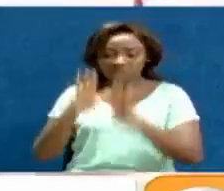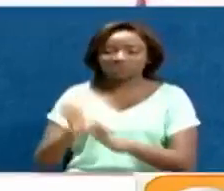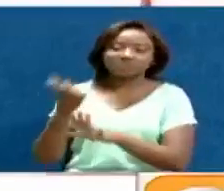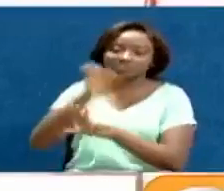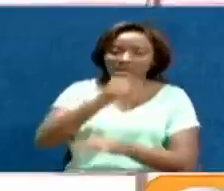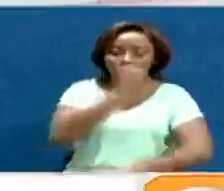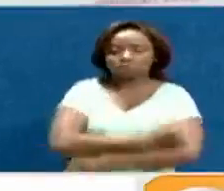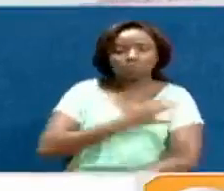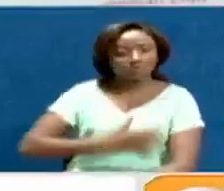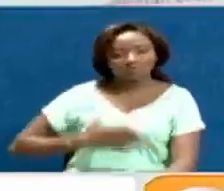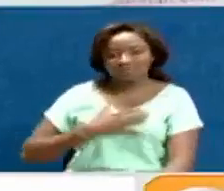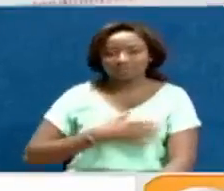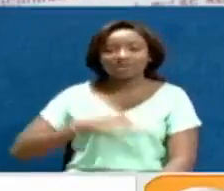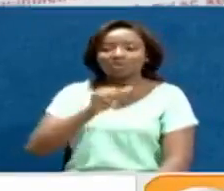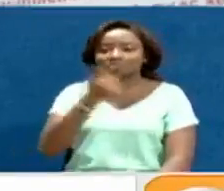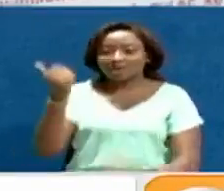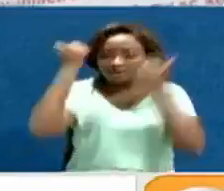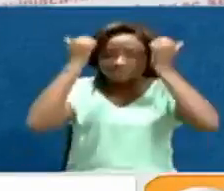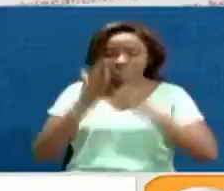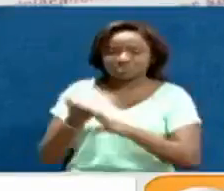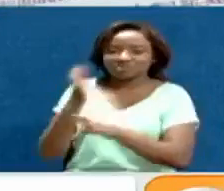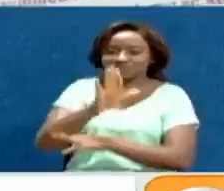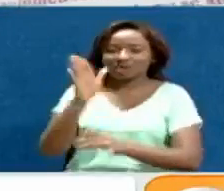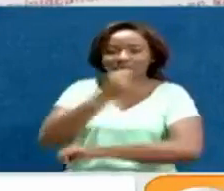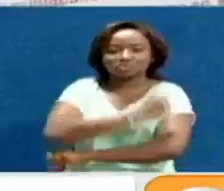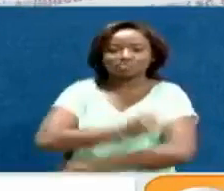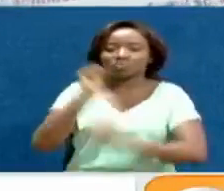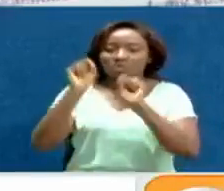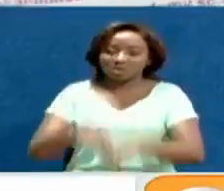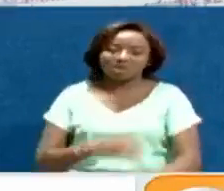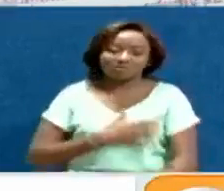afford to pay fees immediately or later. Nimrod Tabu, Citizen TV.